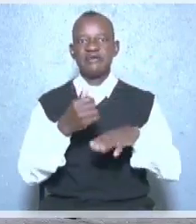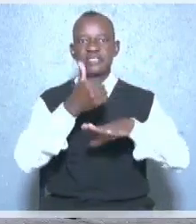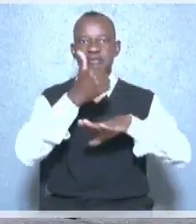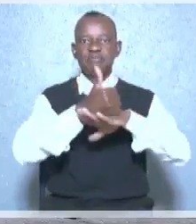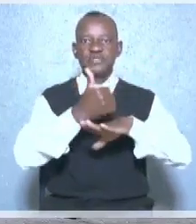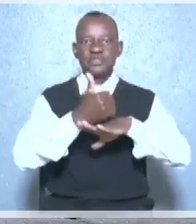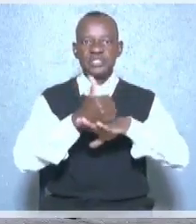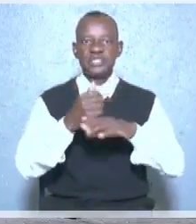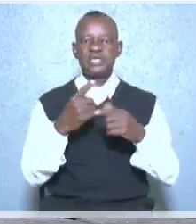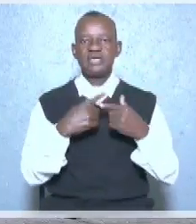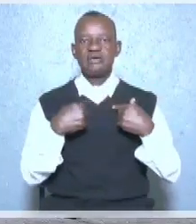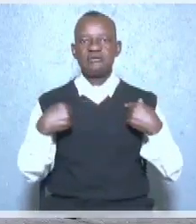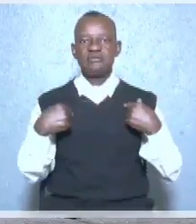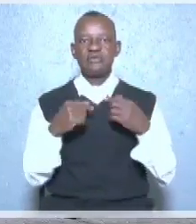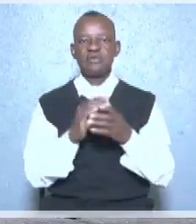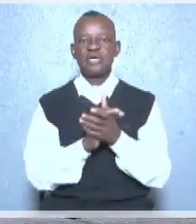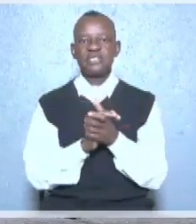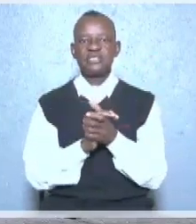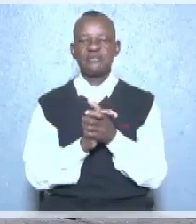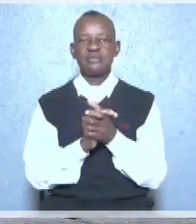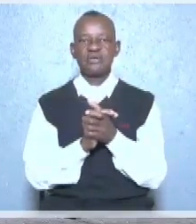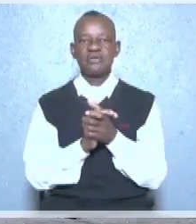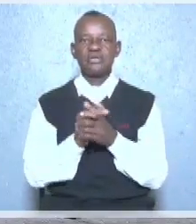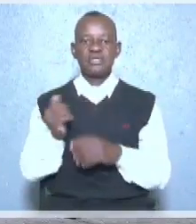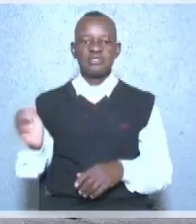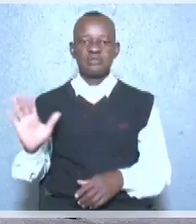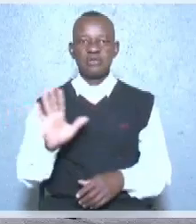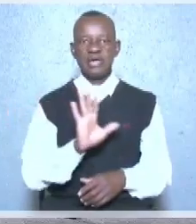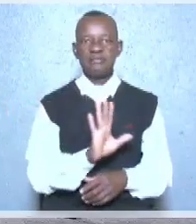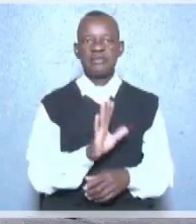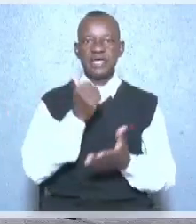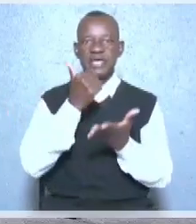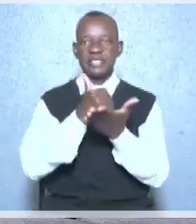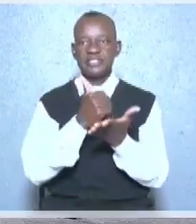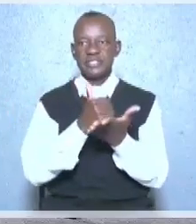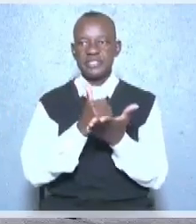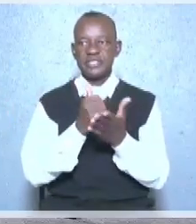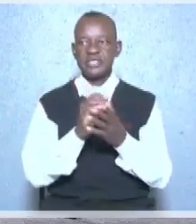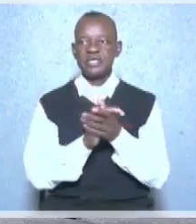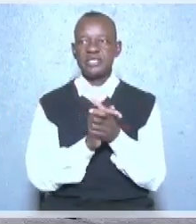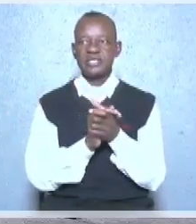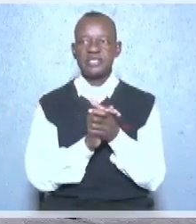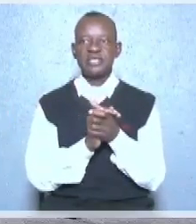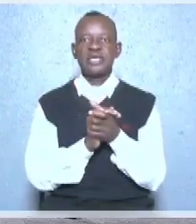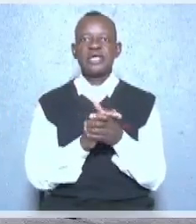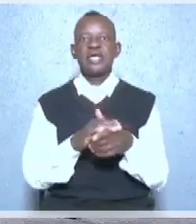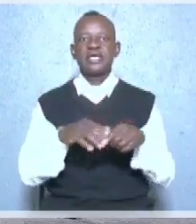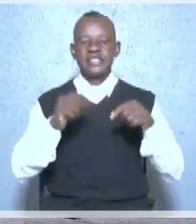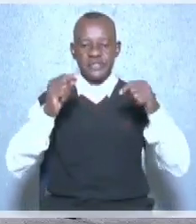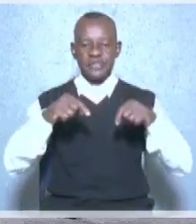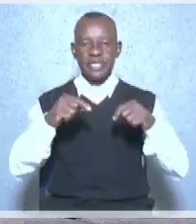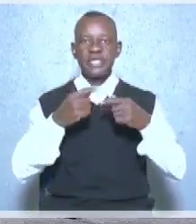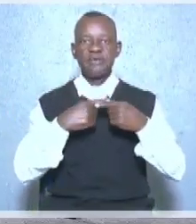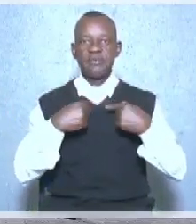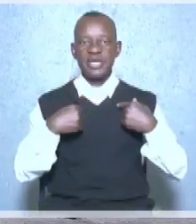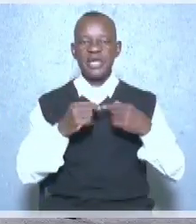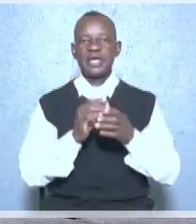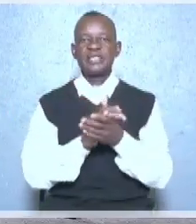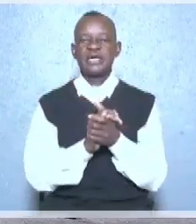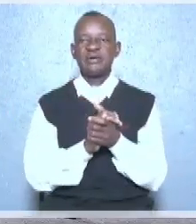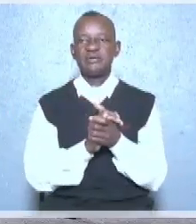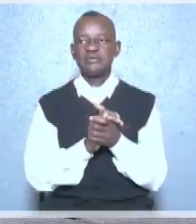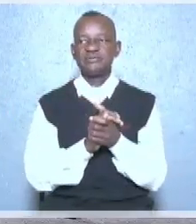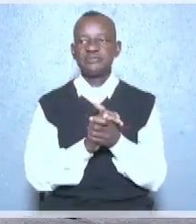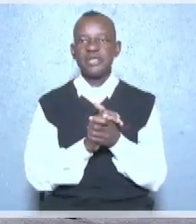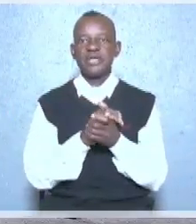today and speak about what we are speaking about, and able to sit here today and speak about, like you said, I've been